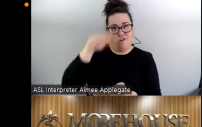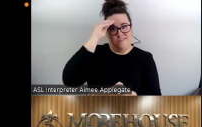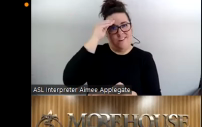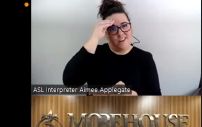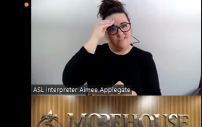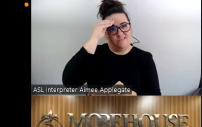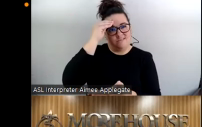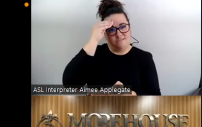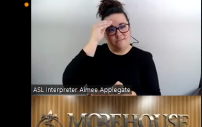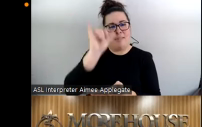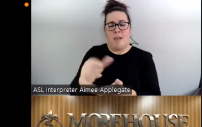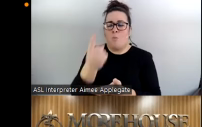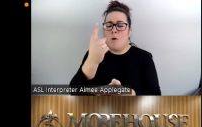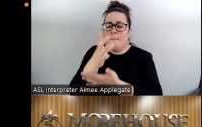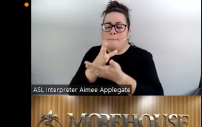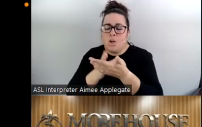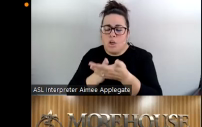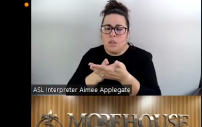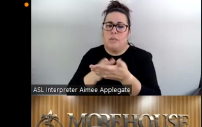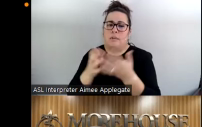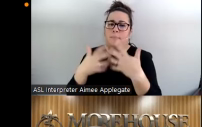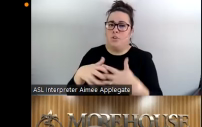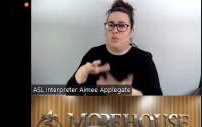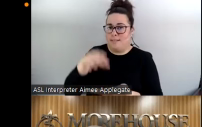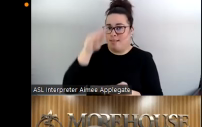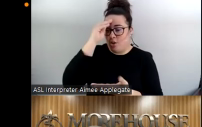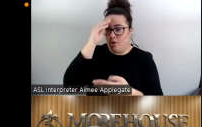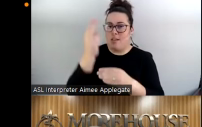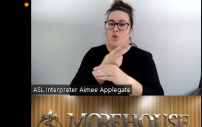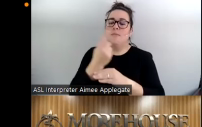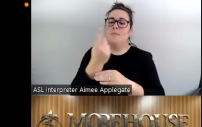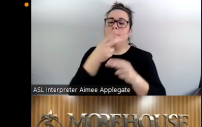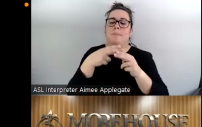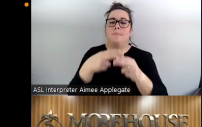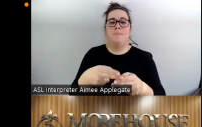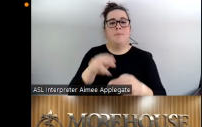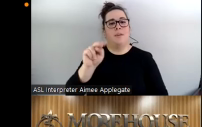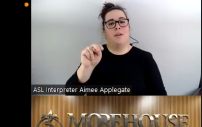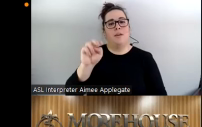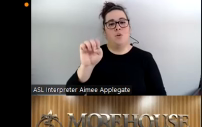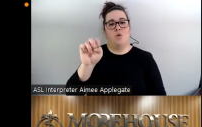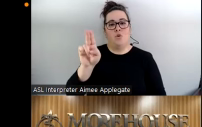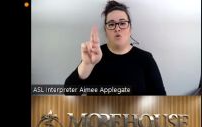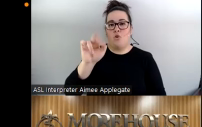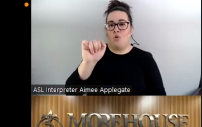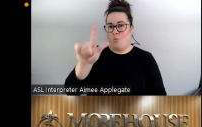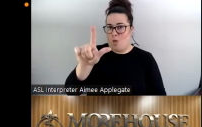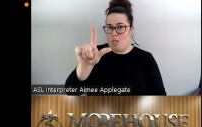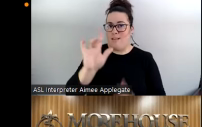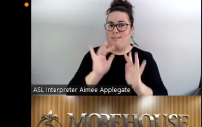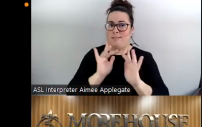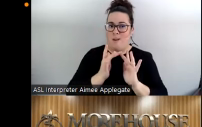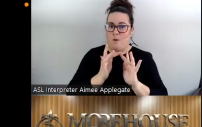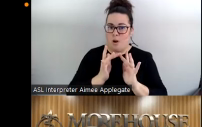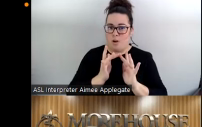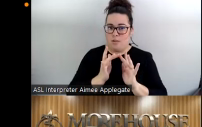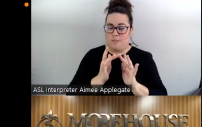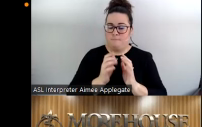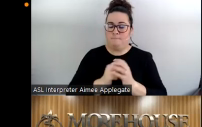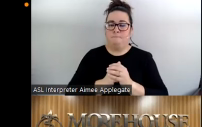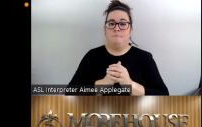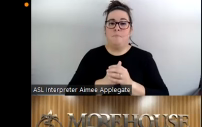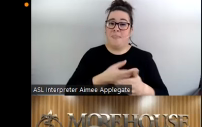machine learning that uses a very specific technique called a neural network. And the thing to remember here is that the name and the